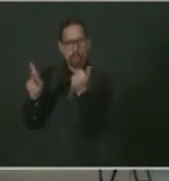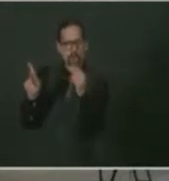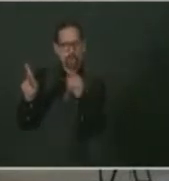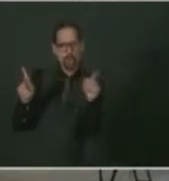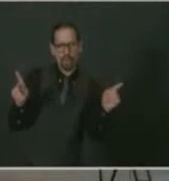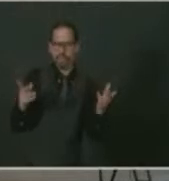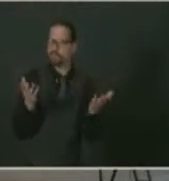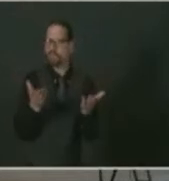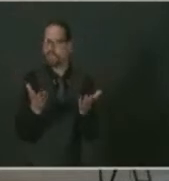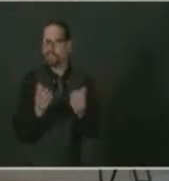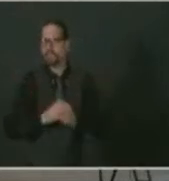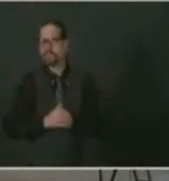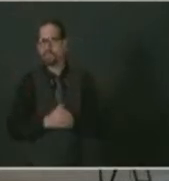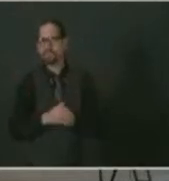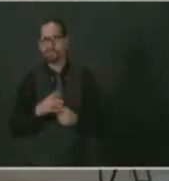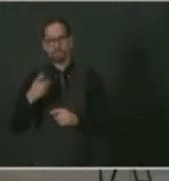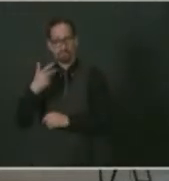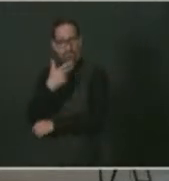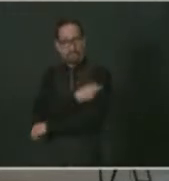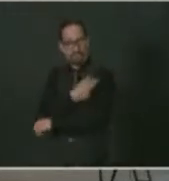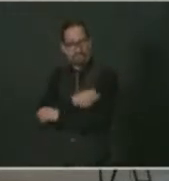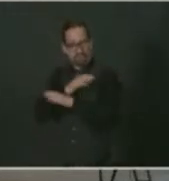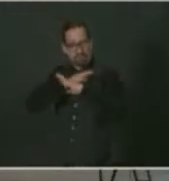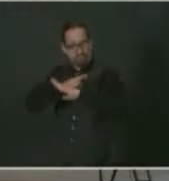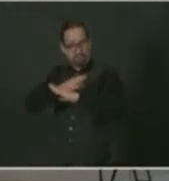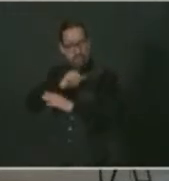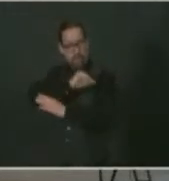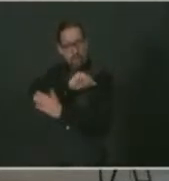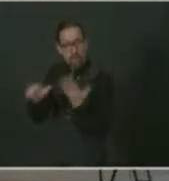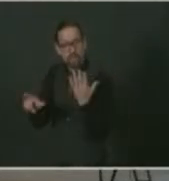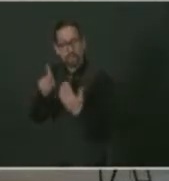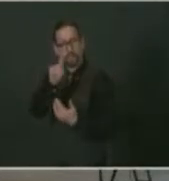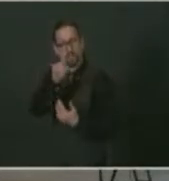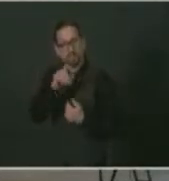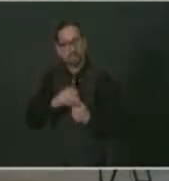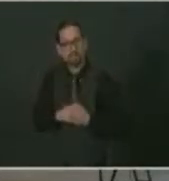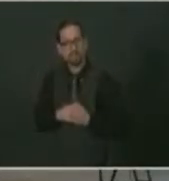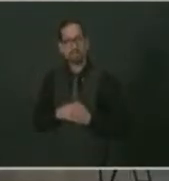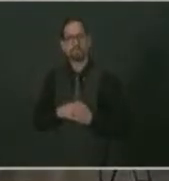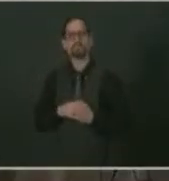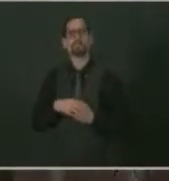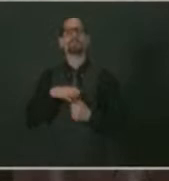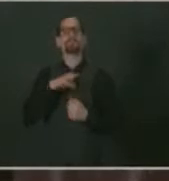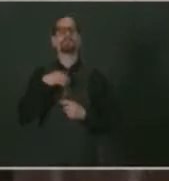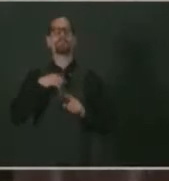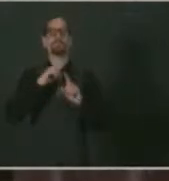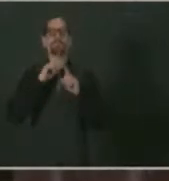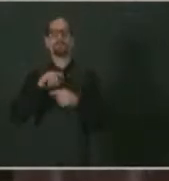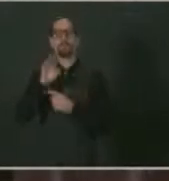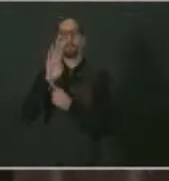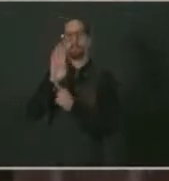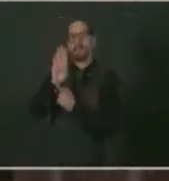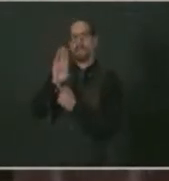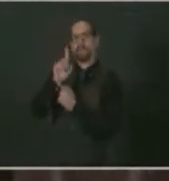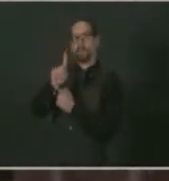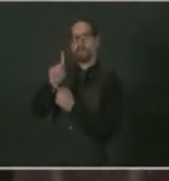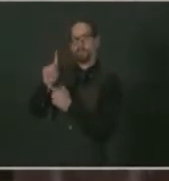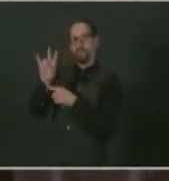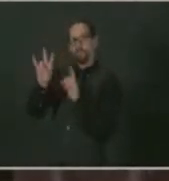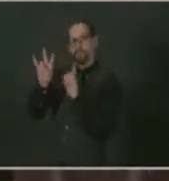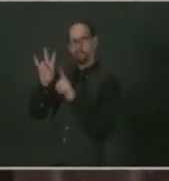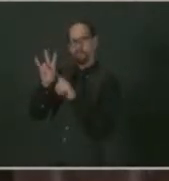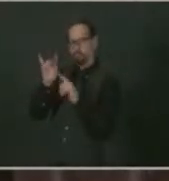Does the vaccine protect against all of them? B117 variant is what I'm referring to as being present here